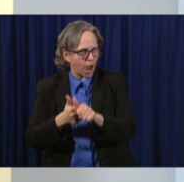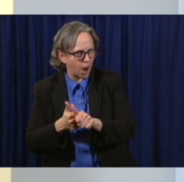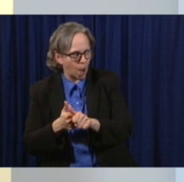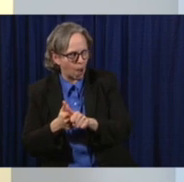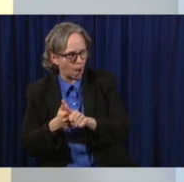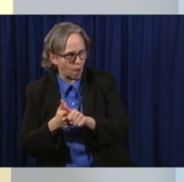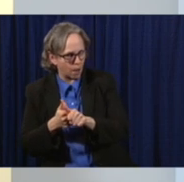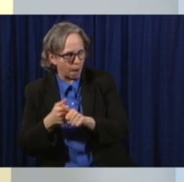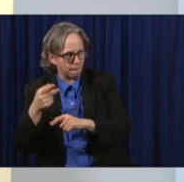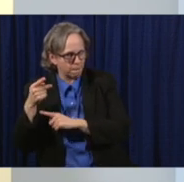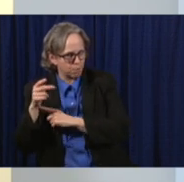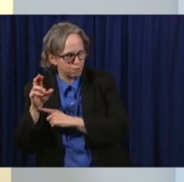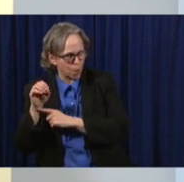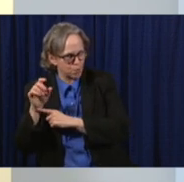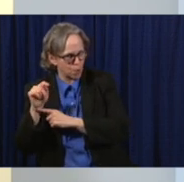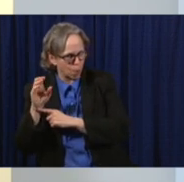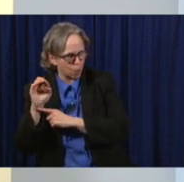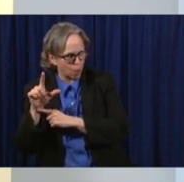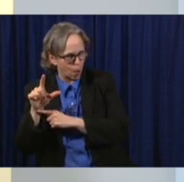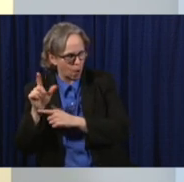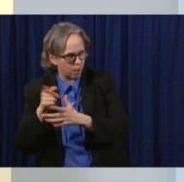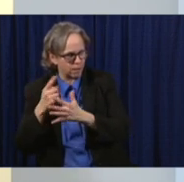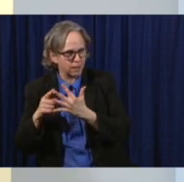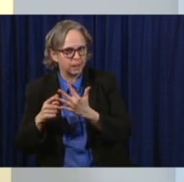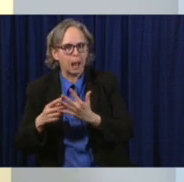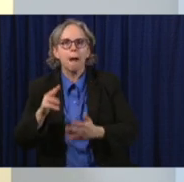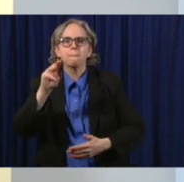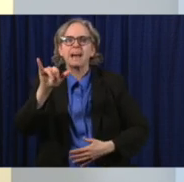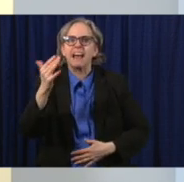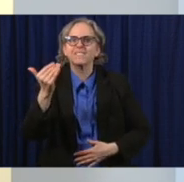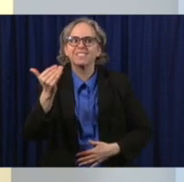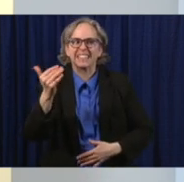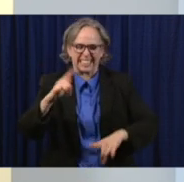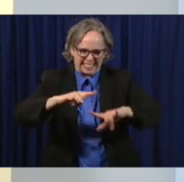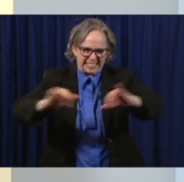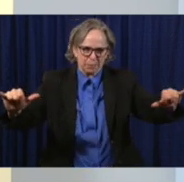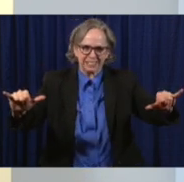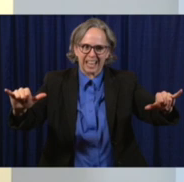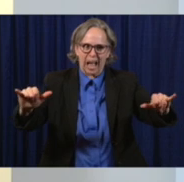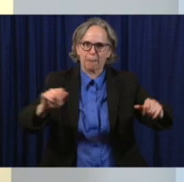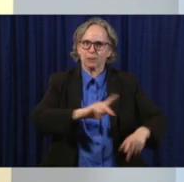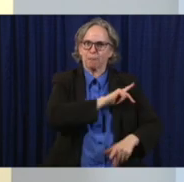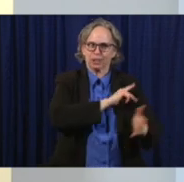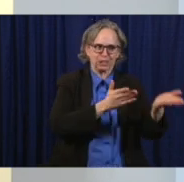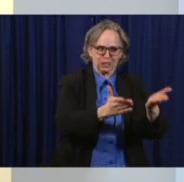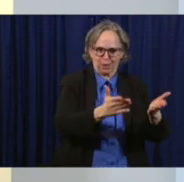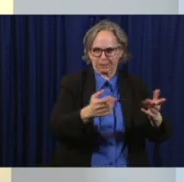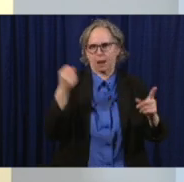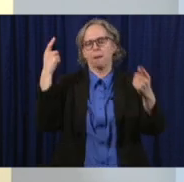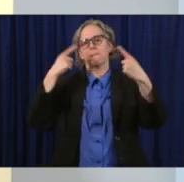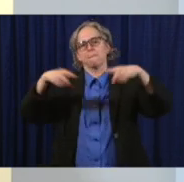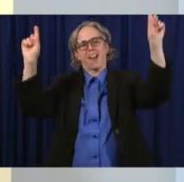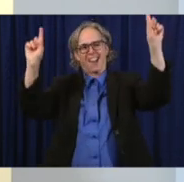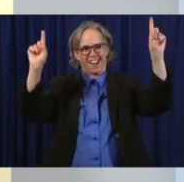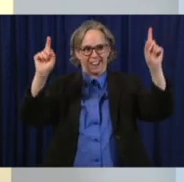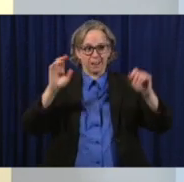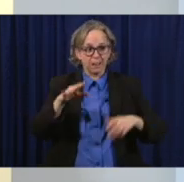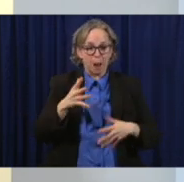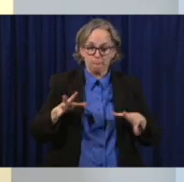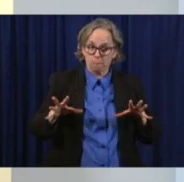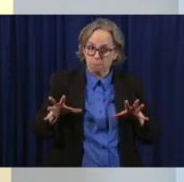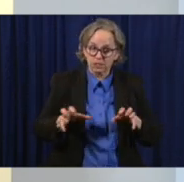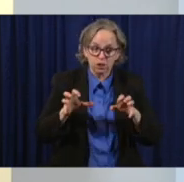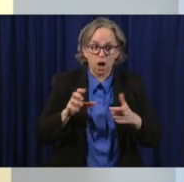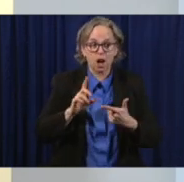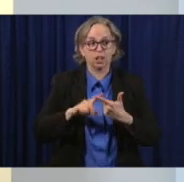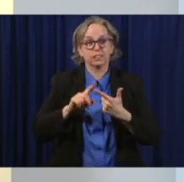15th, along with the other personal services. So let me repeat that the massage and tattoo piercing issues